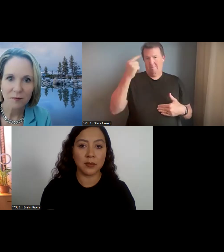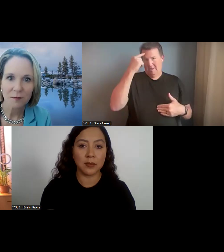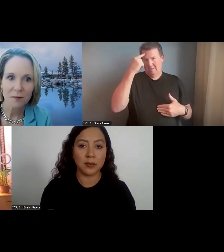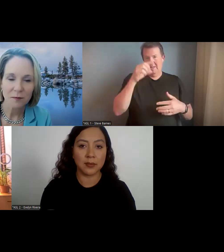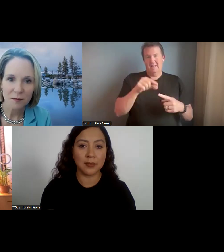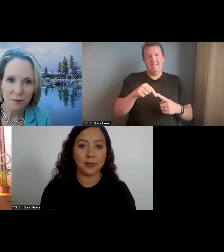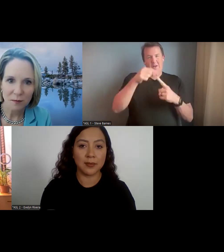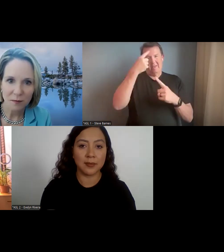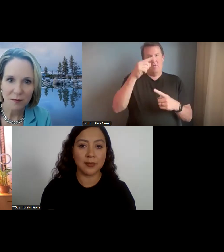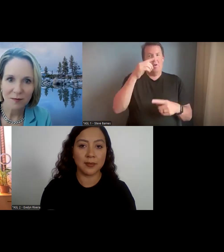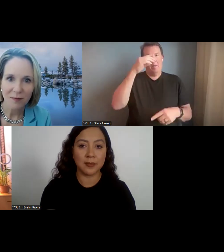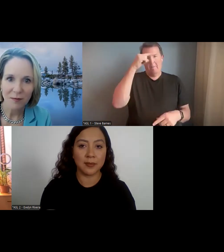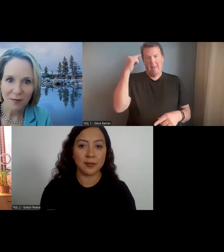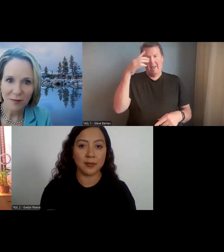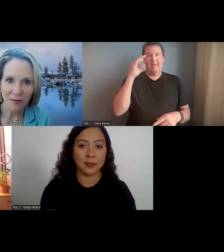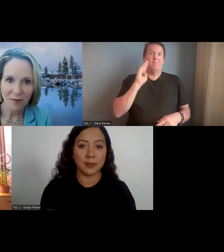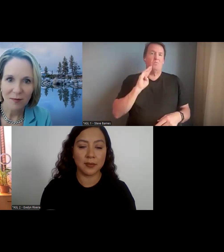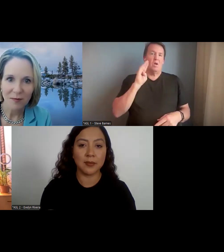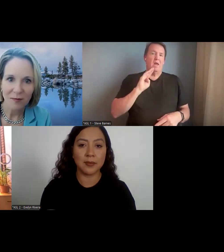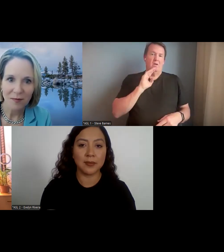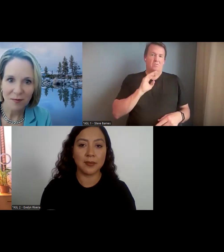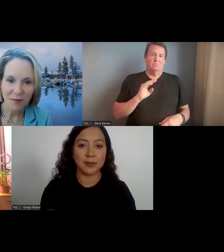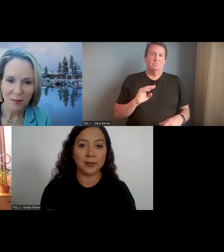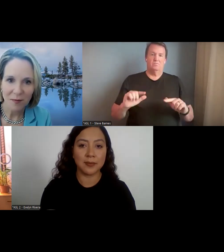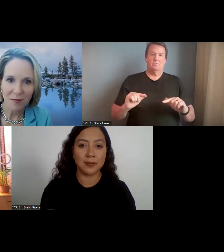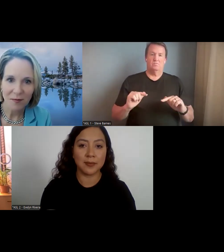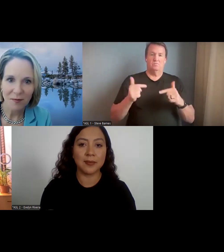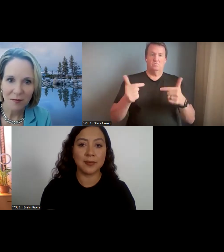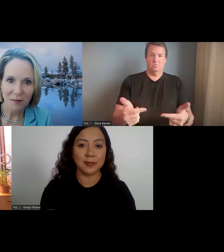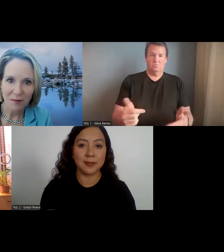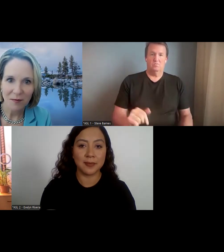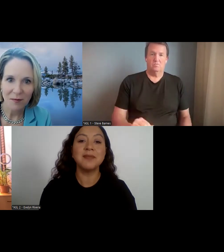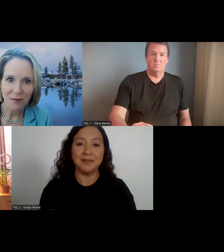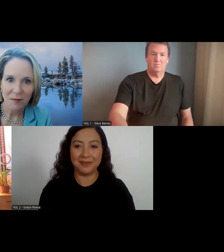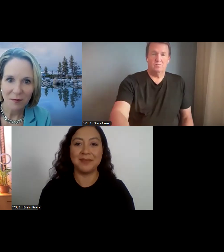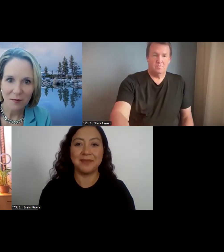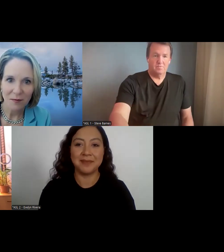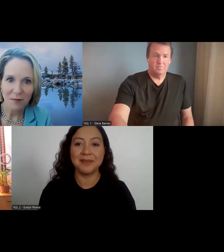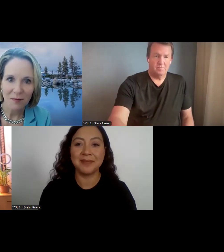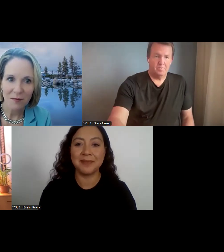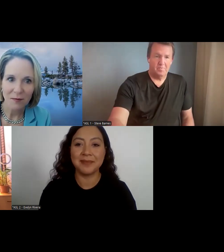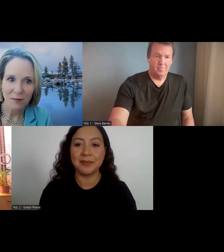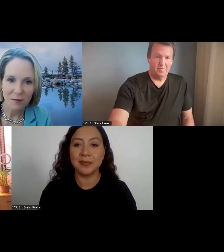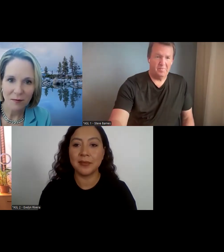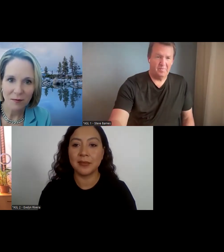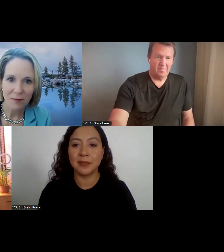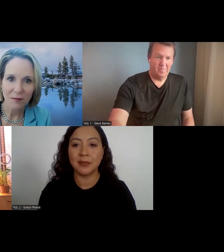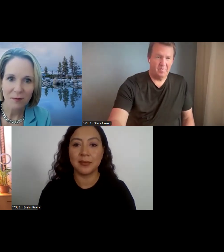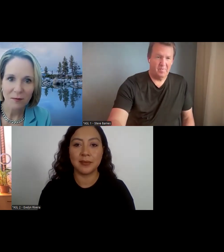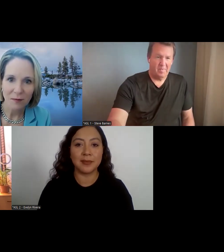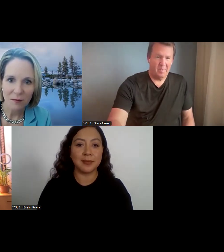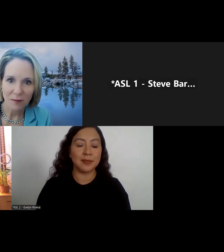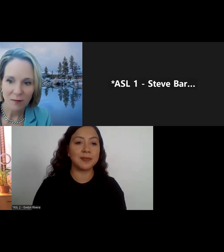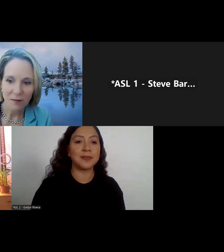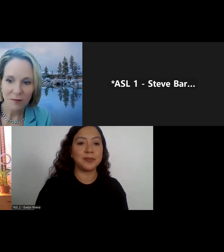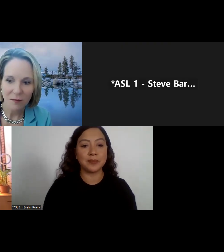Brown older adults. I also am a co-caregiving for my father who has dementia and